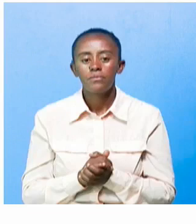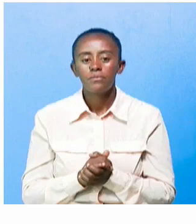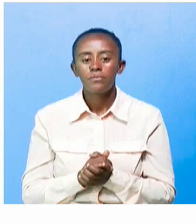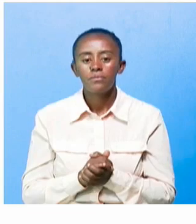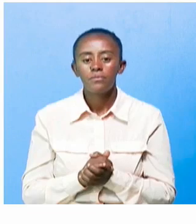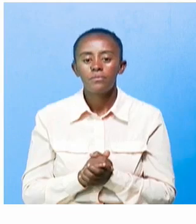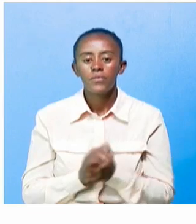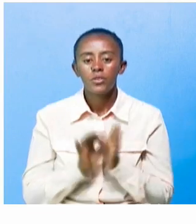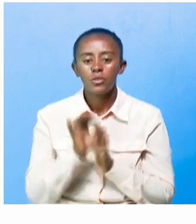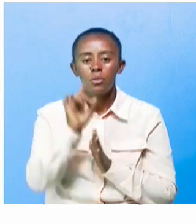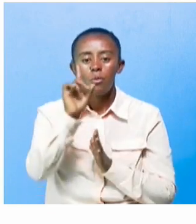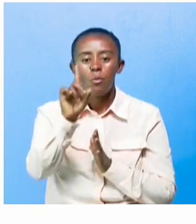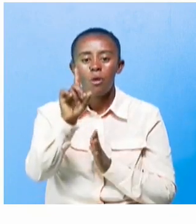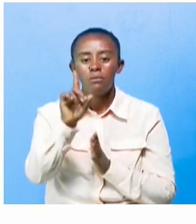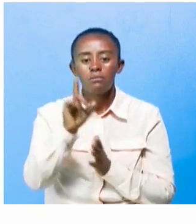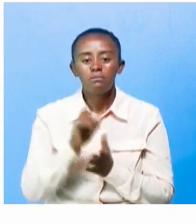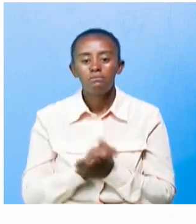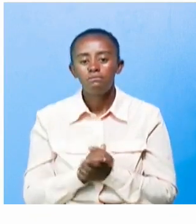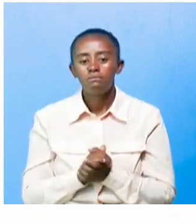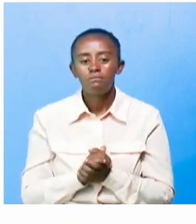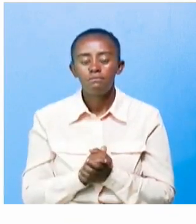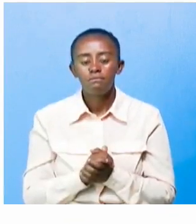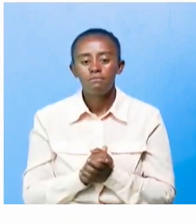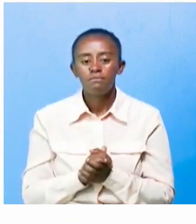Number 1.